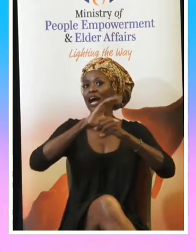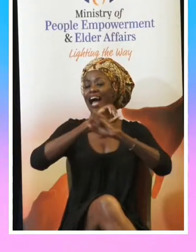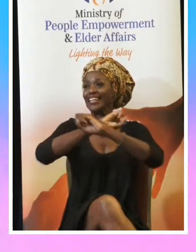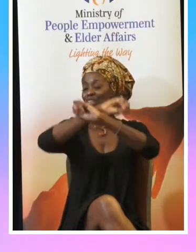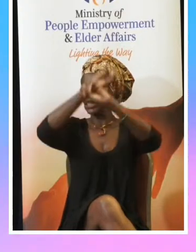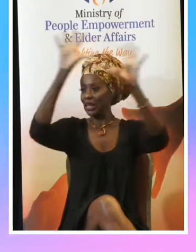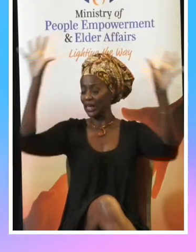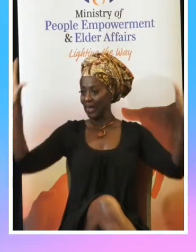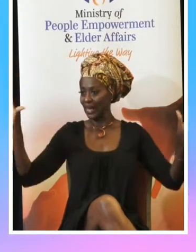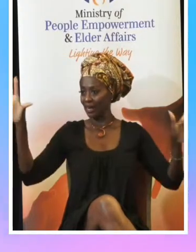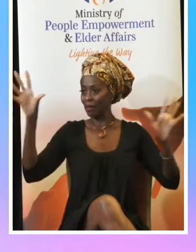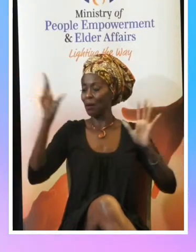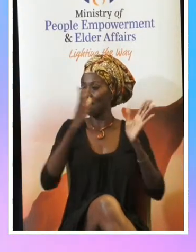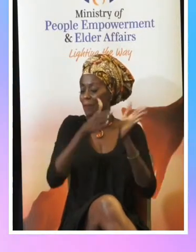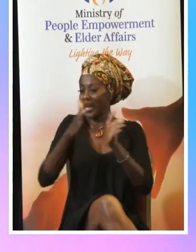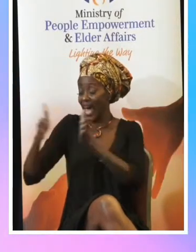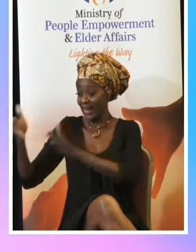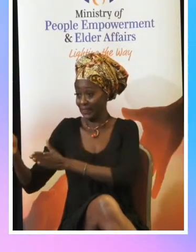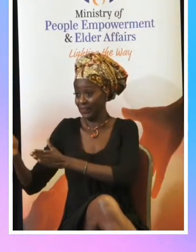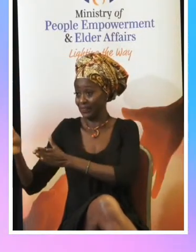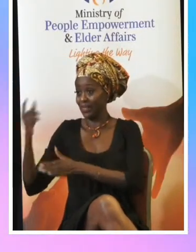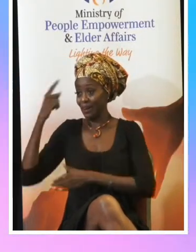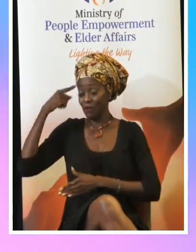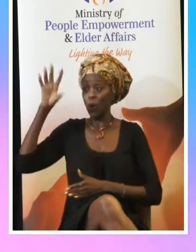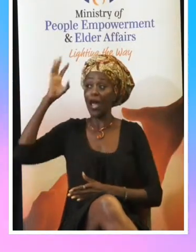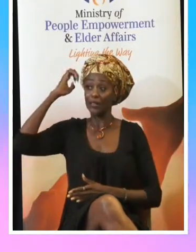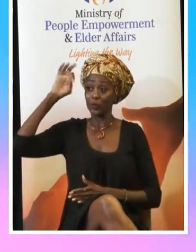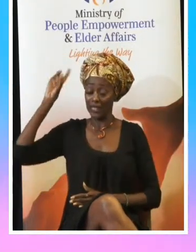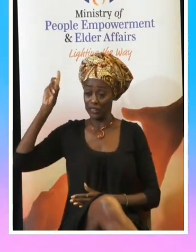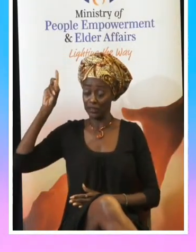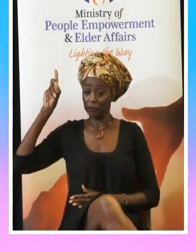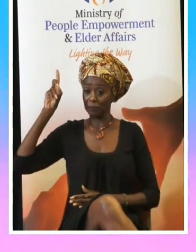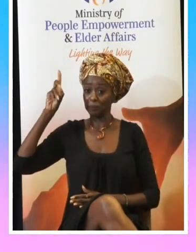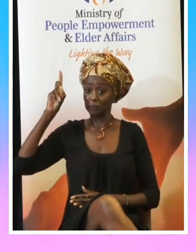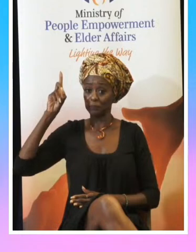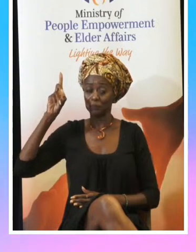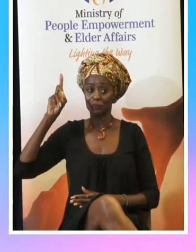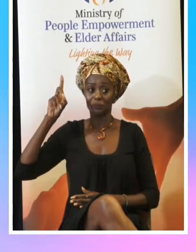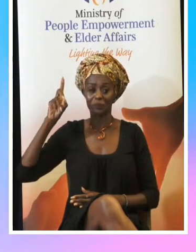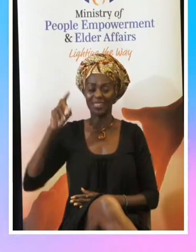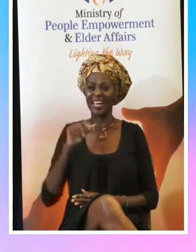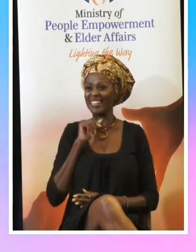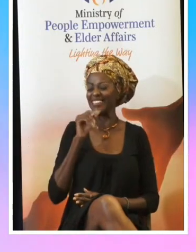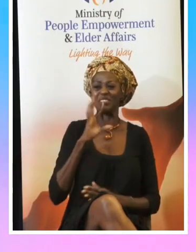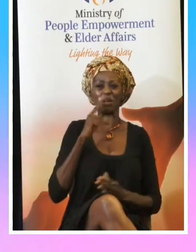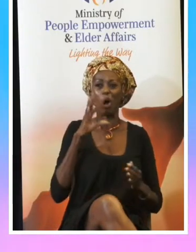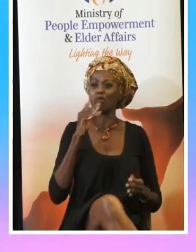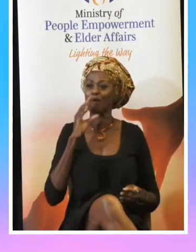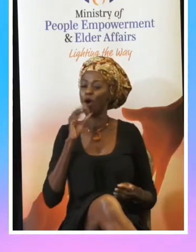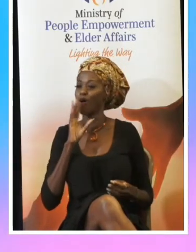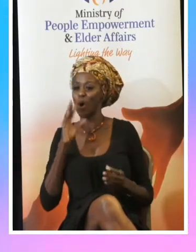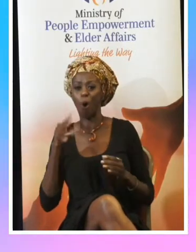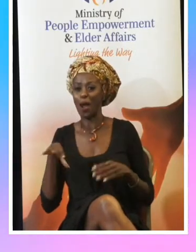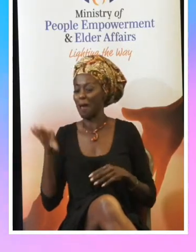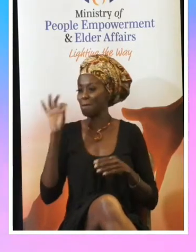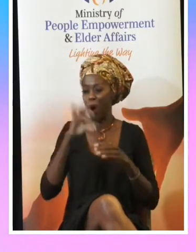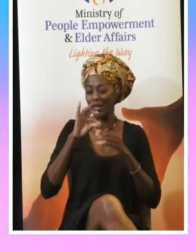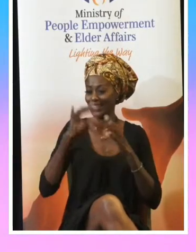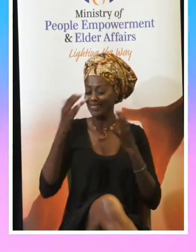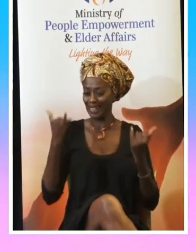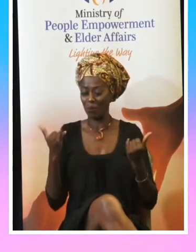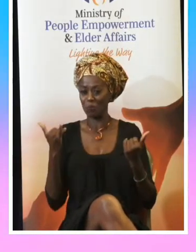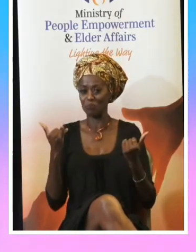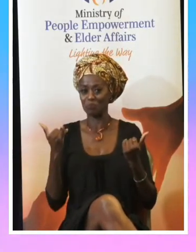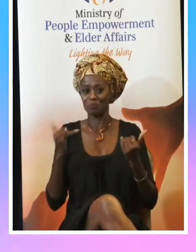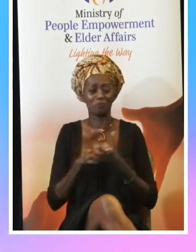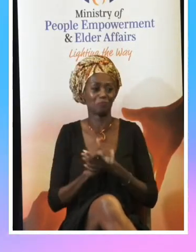This is not a political speech. I have heard some comments recently about curricula, no